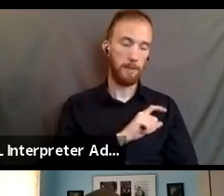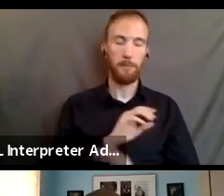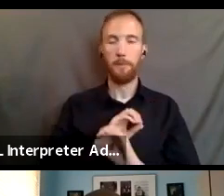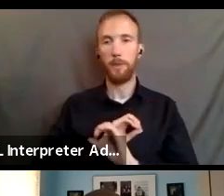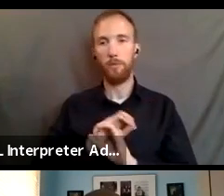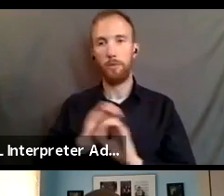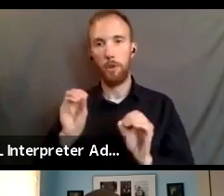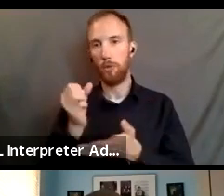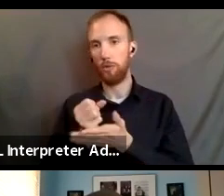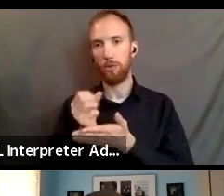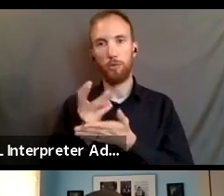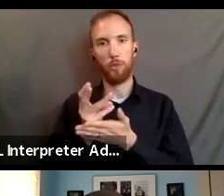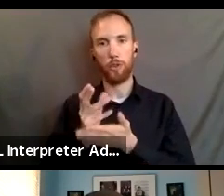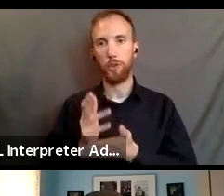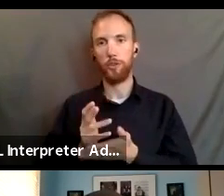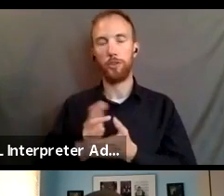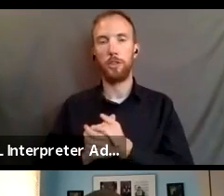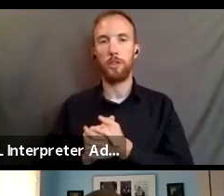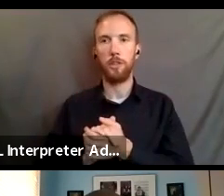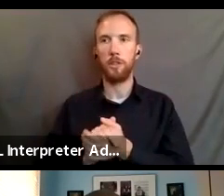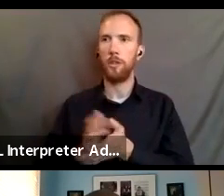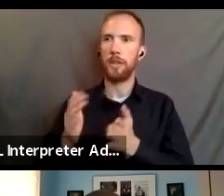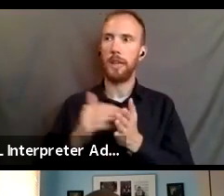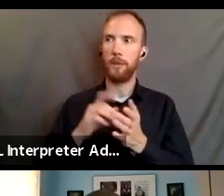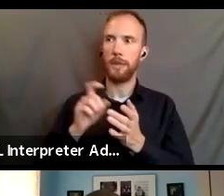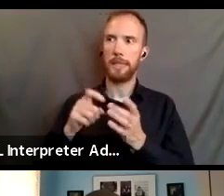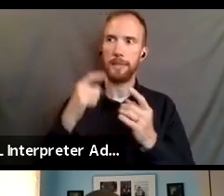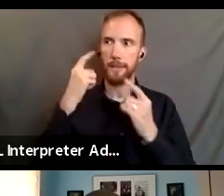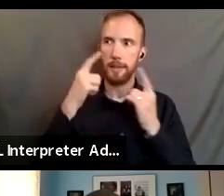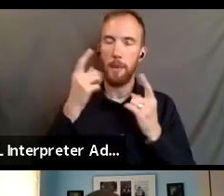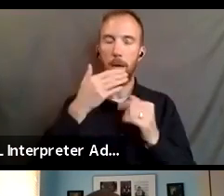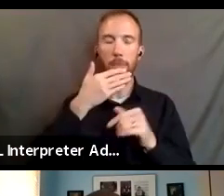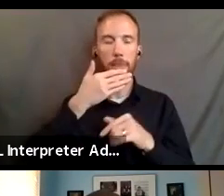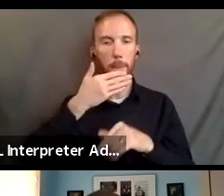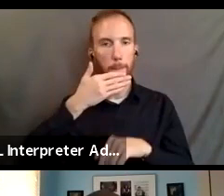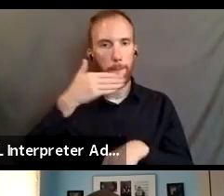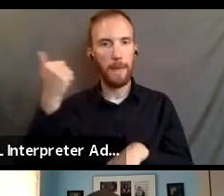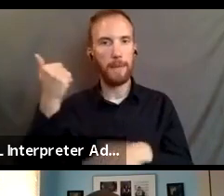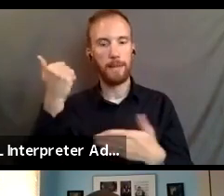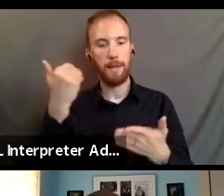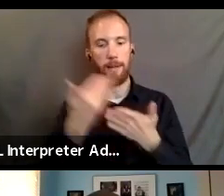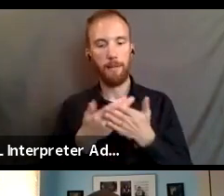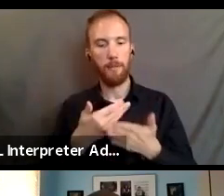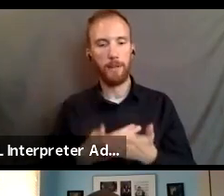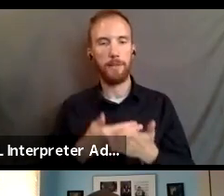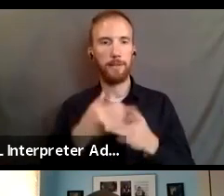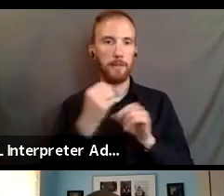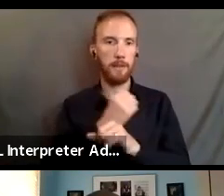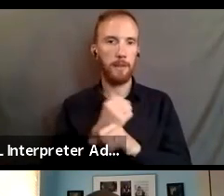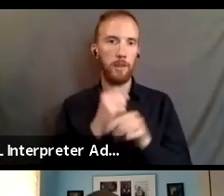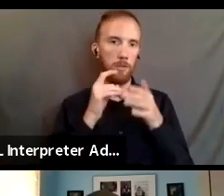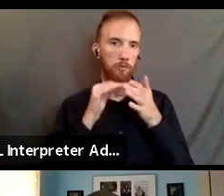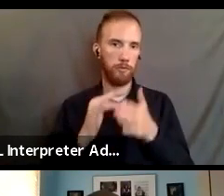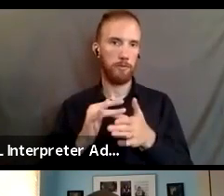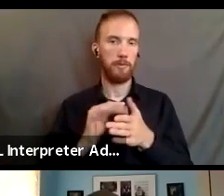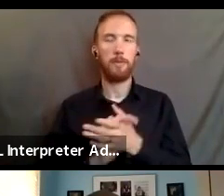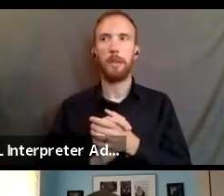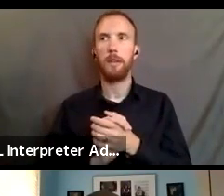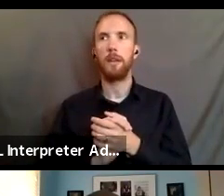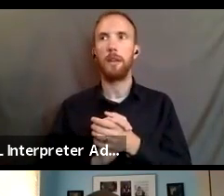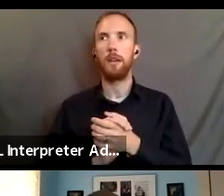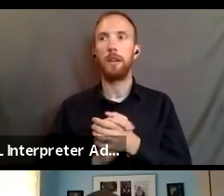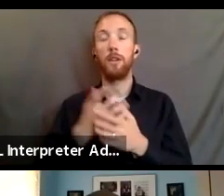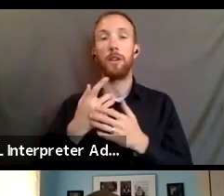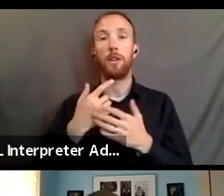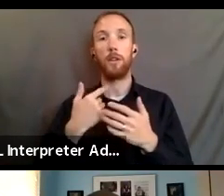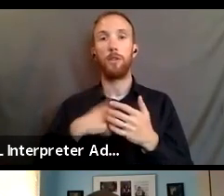movement we need to think about the best evidence in youth development i think we show what our young what we value in our